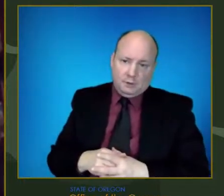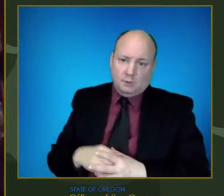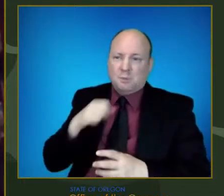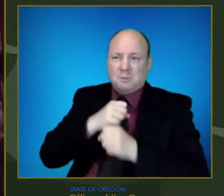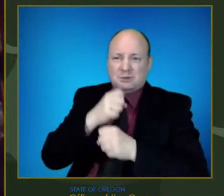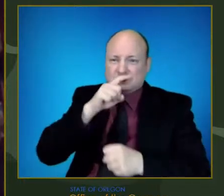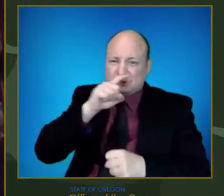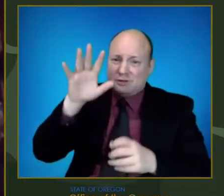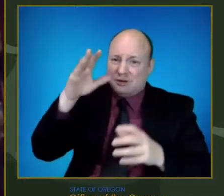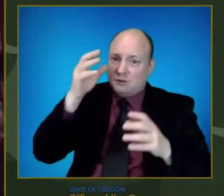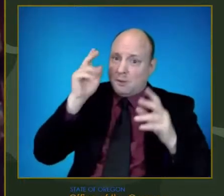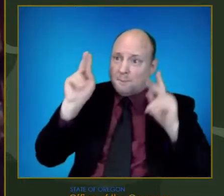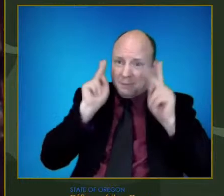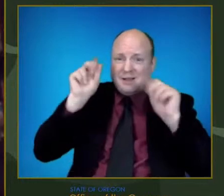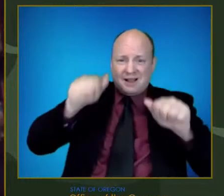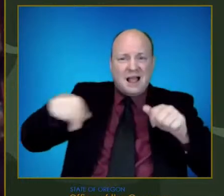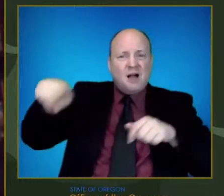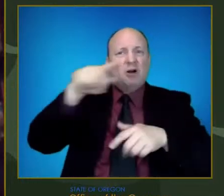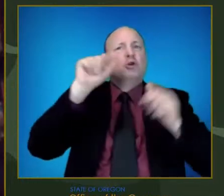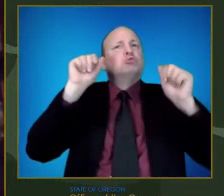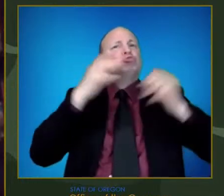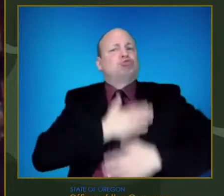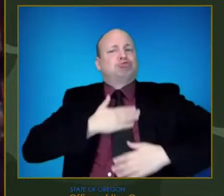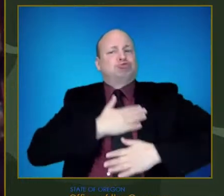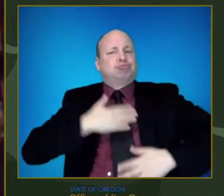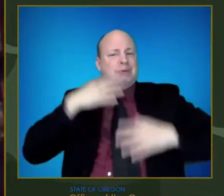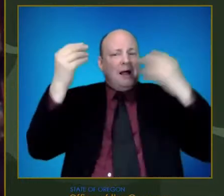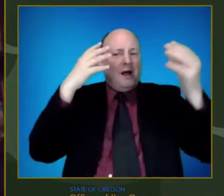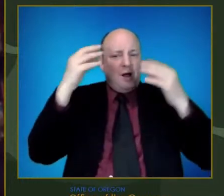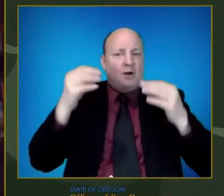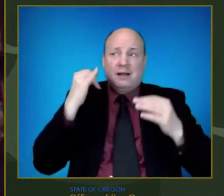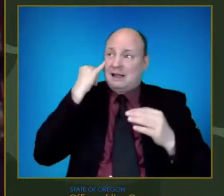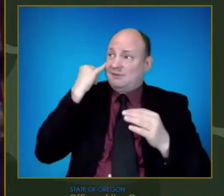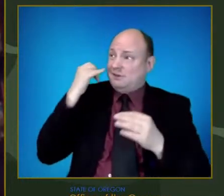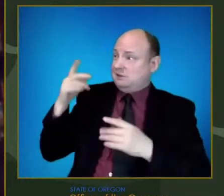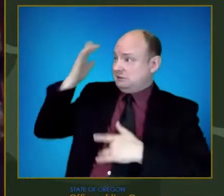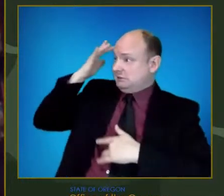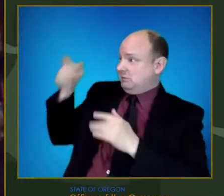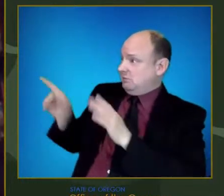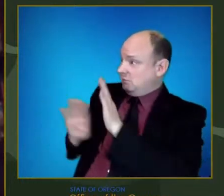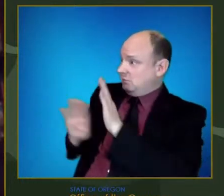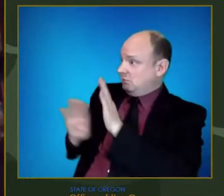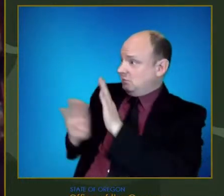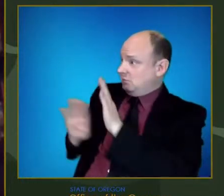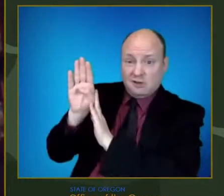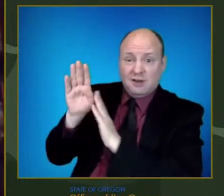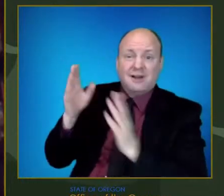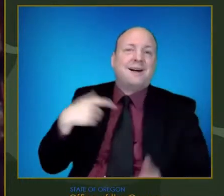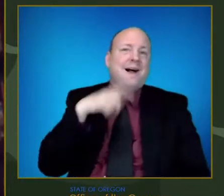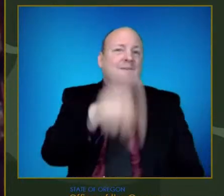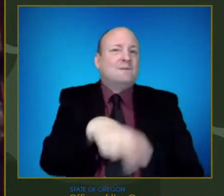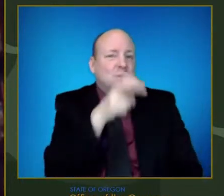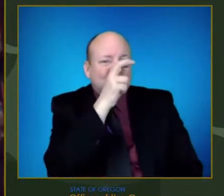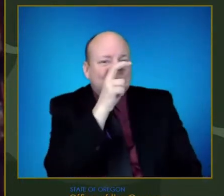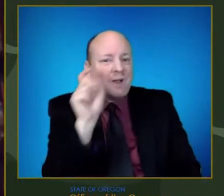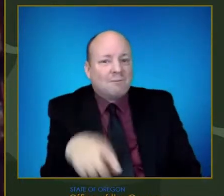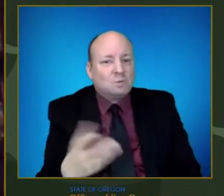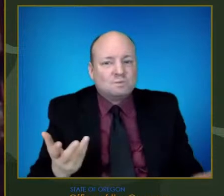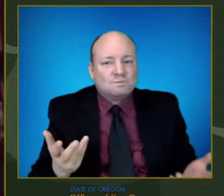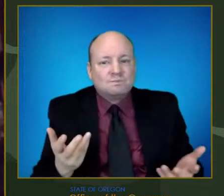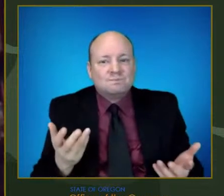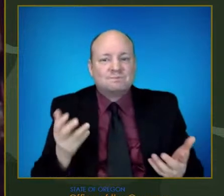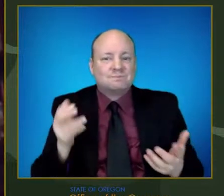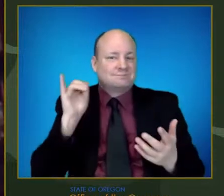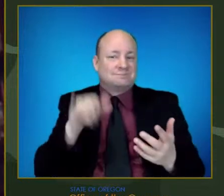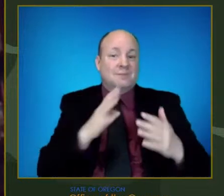in, the reverse will be true as well as we get through this potential surge with cases and hospitalizations increasing as we get more